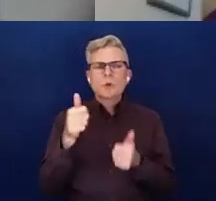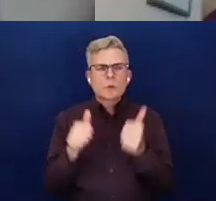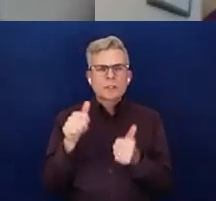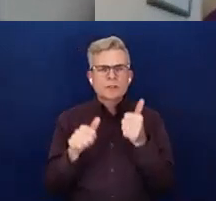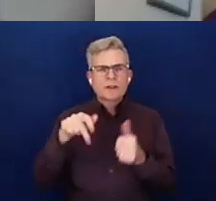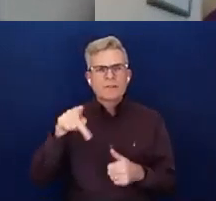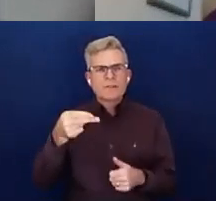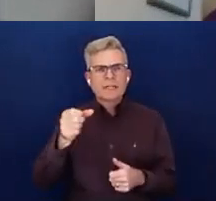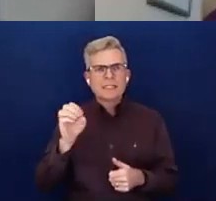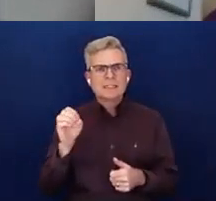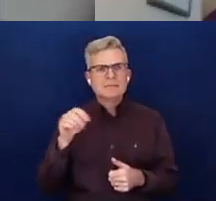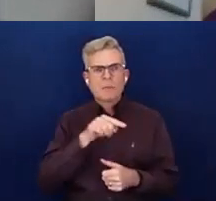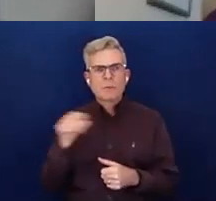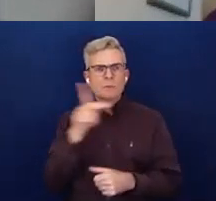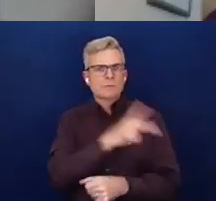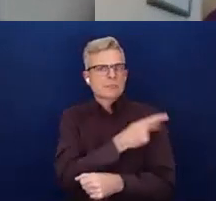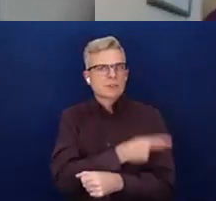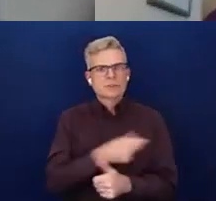are these patients located?